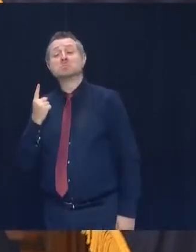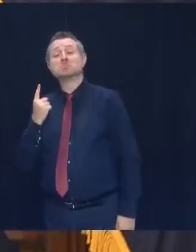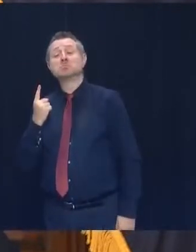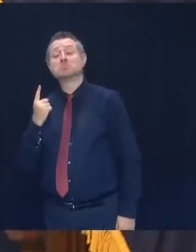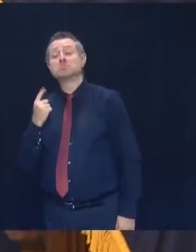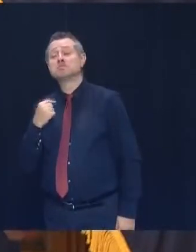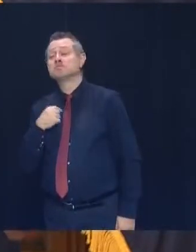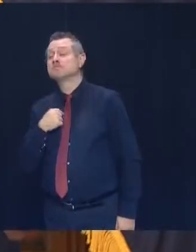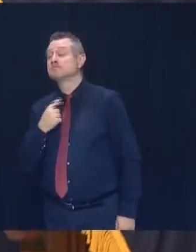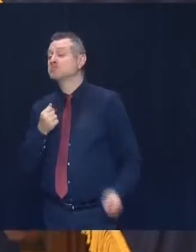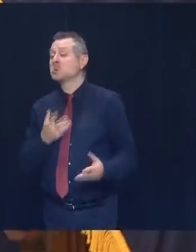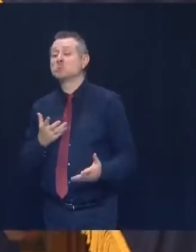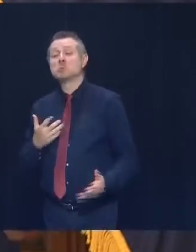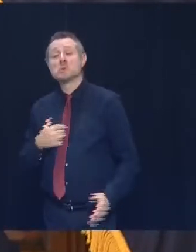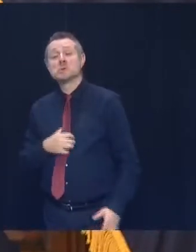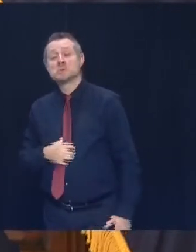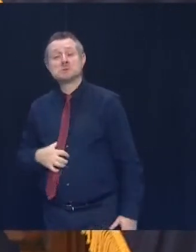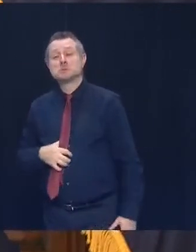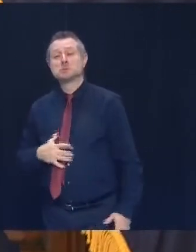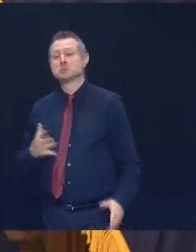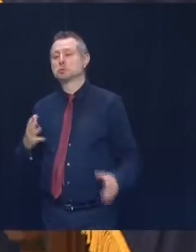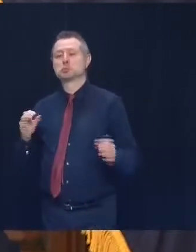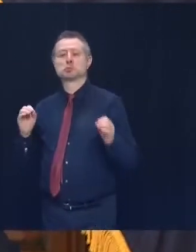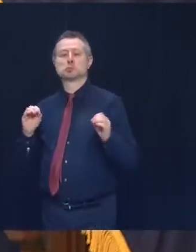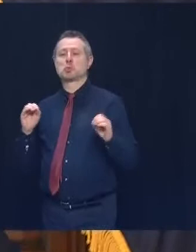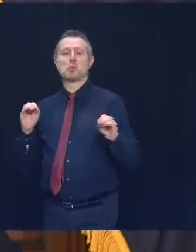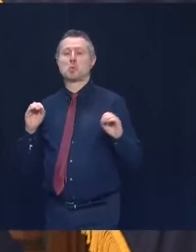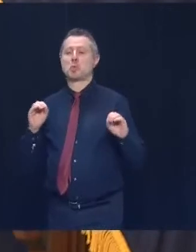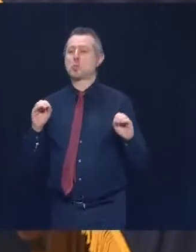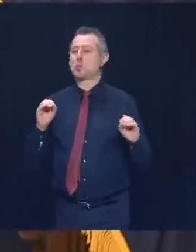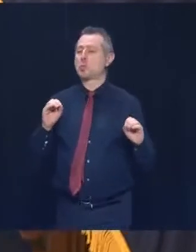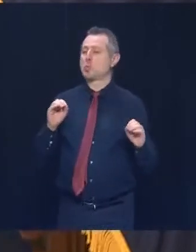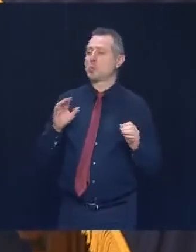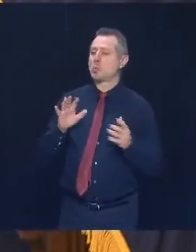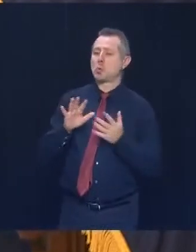no mystery to it. It's just discipline.